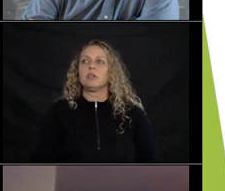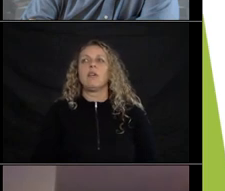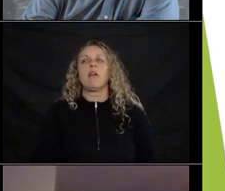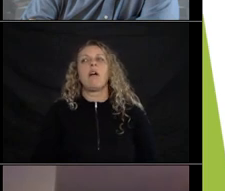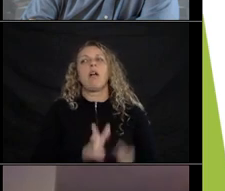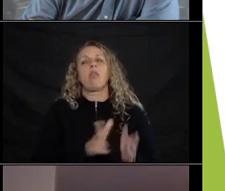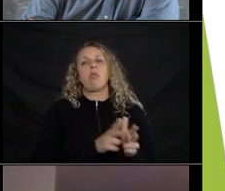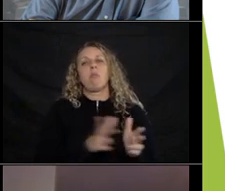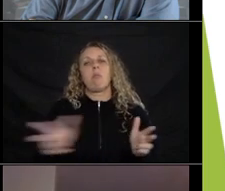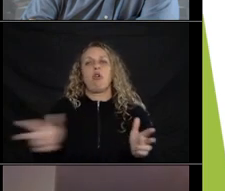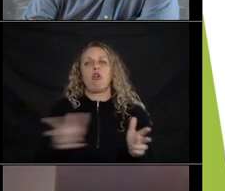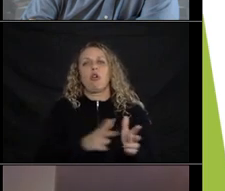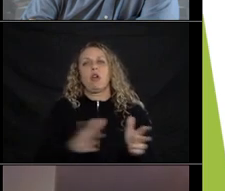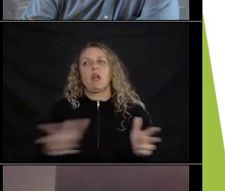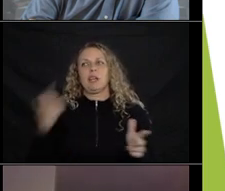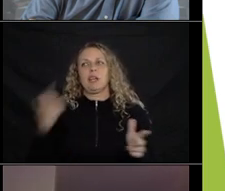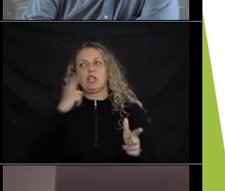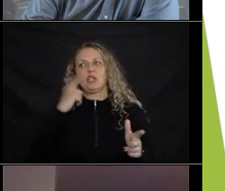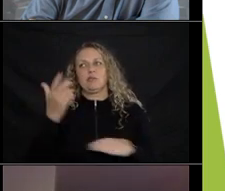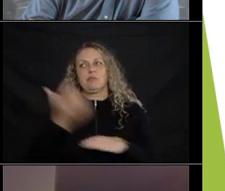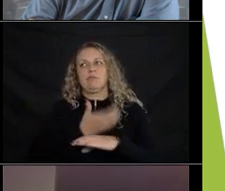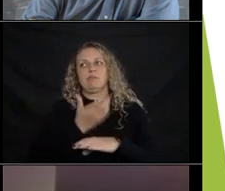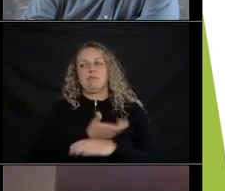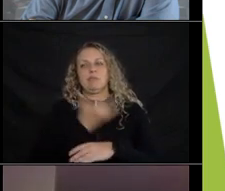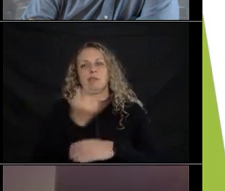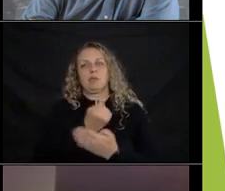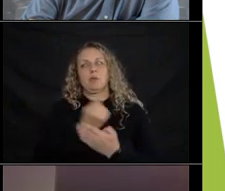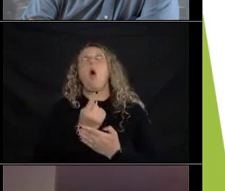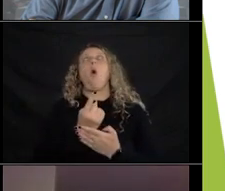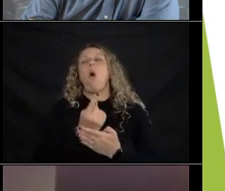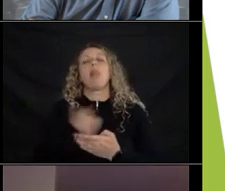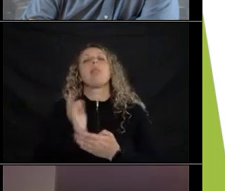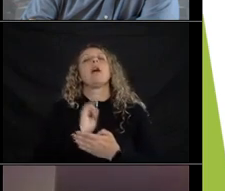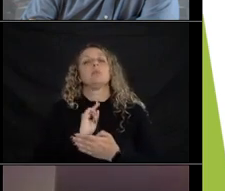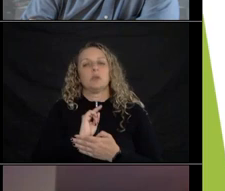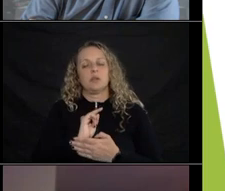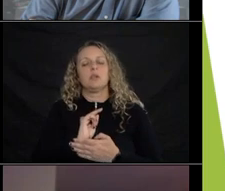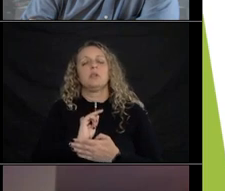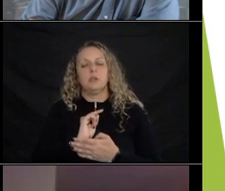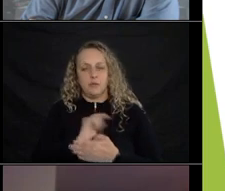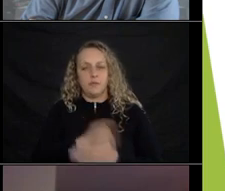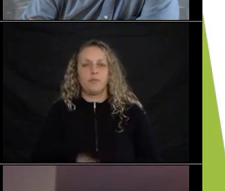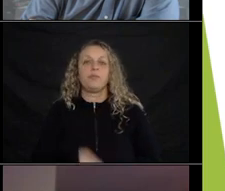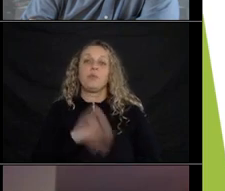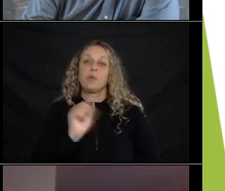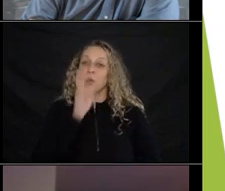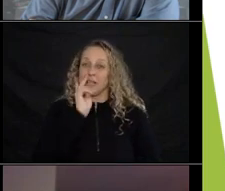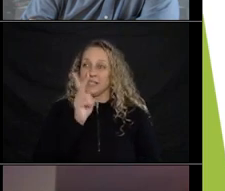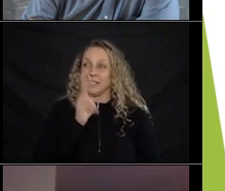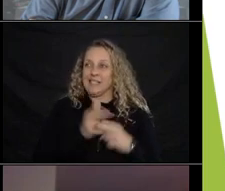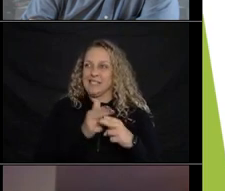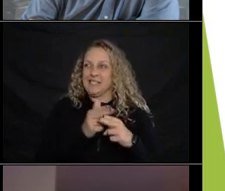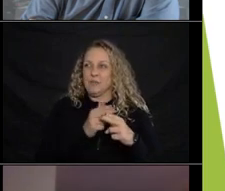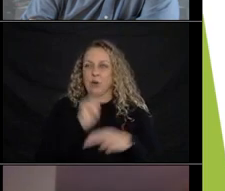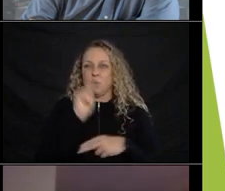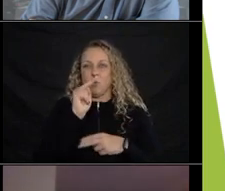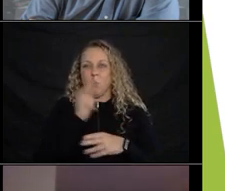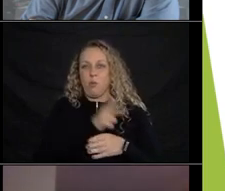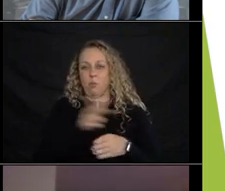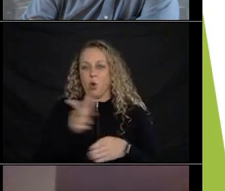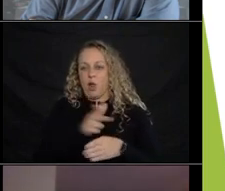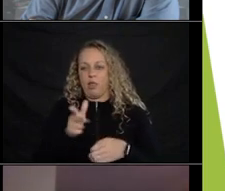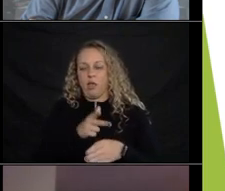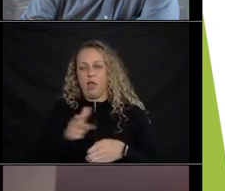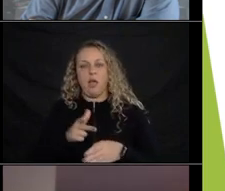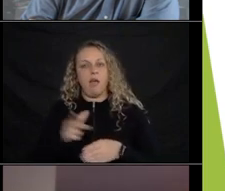the left there was just installed this week, or actually last week. And then, as you can see, the temporary north parking lot, very